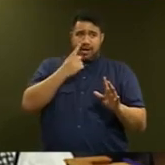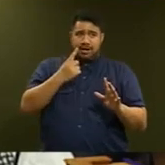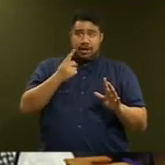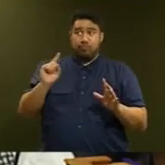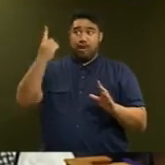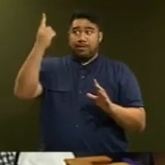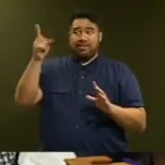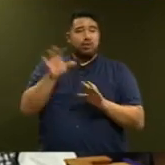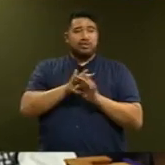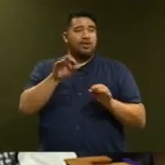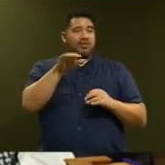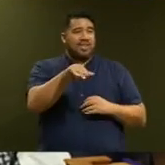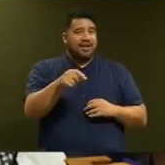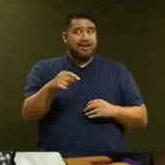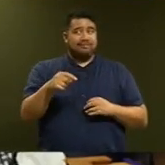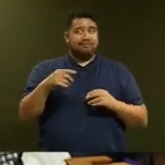there.